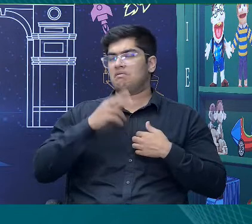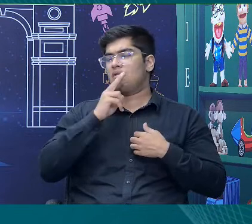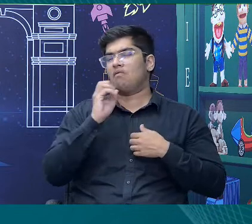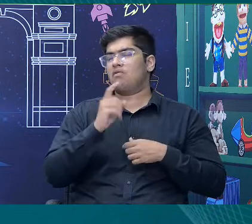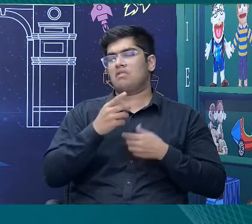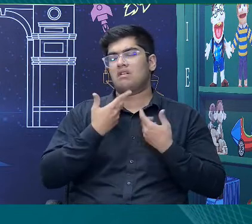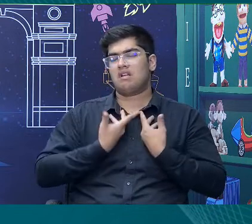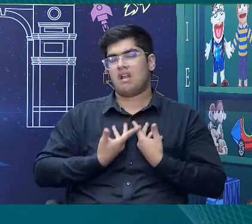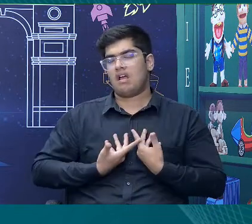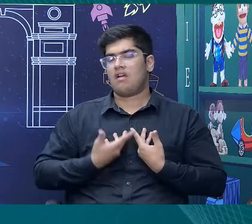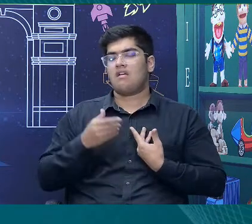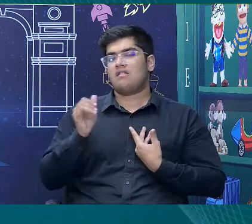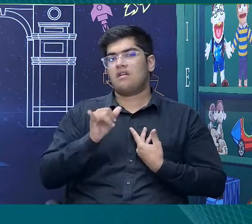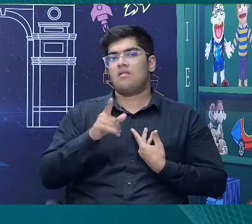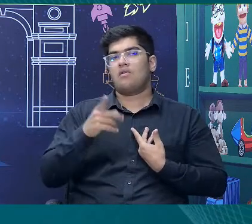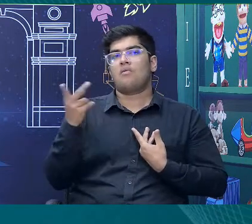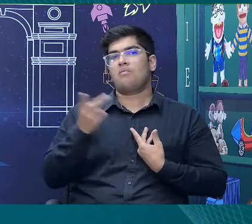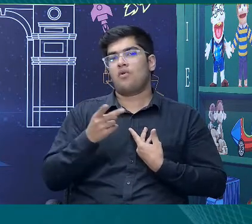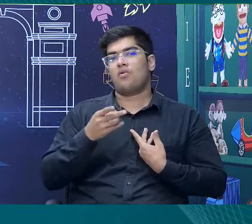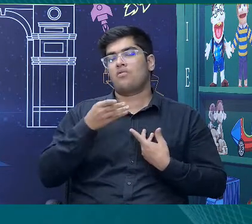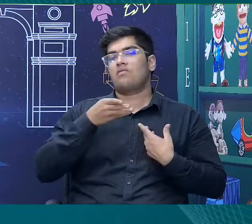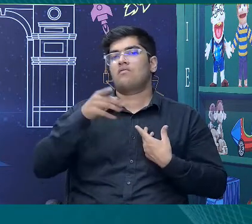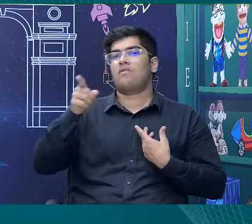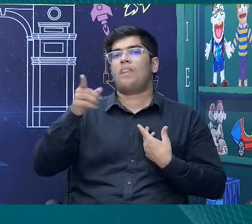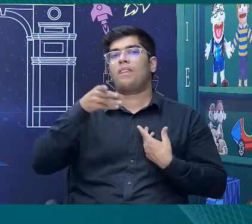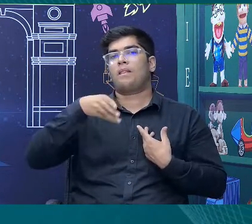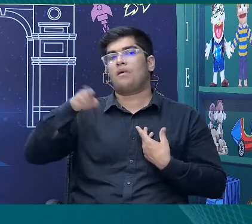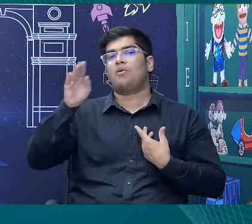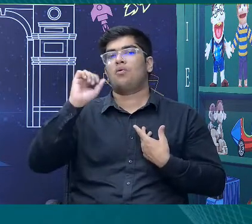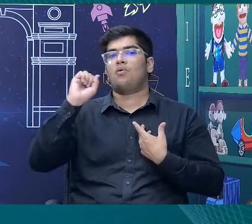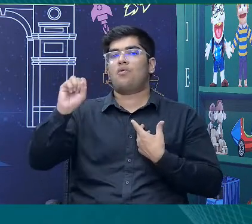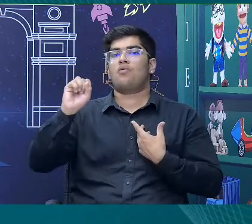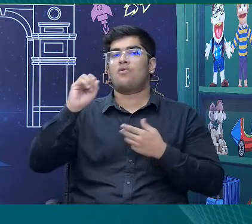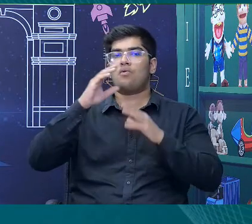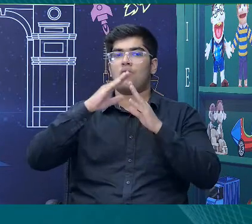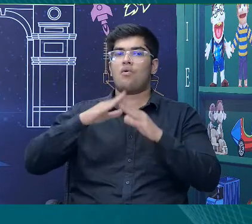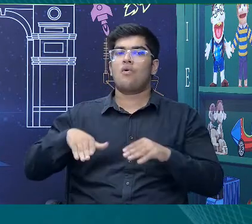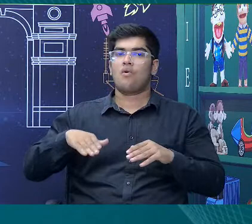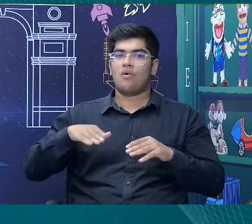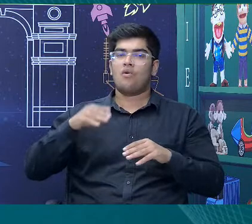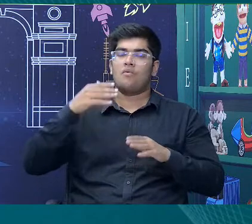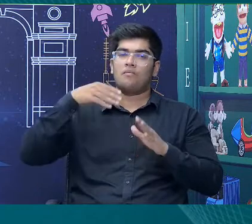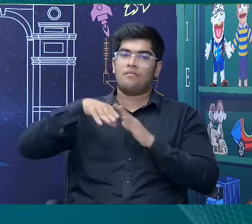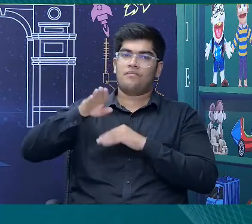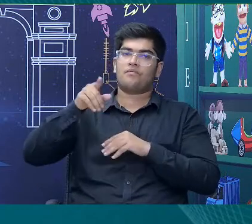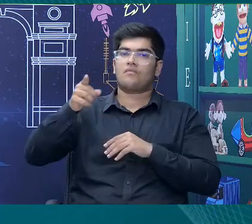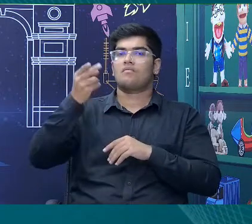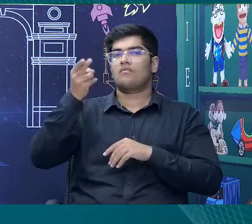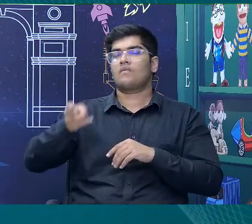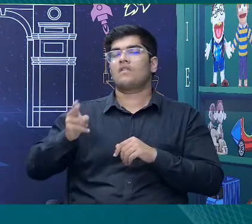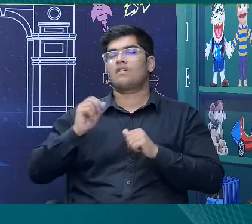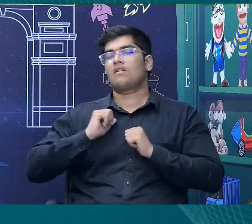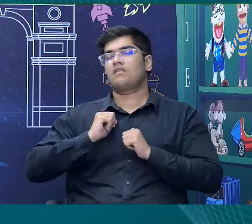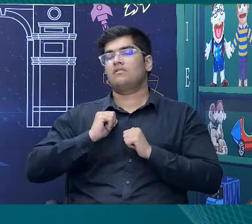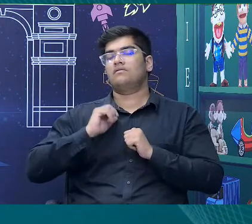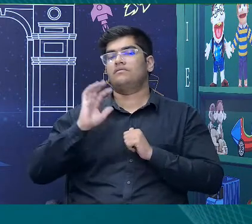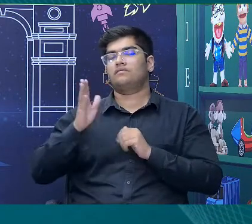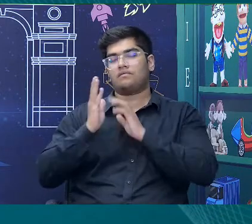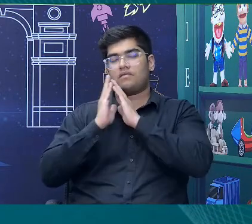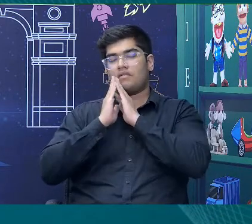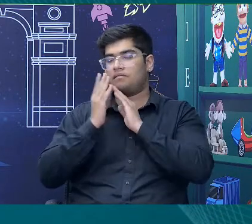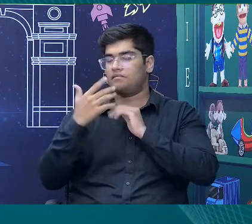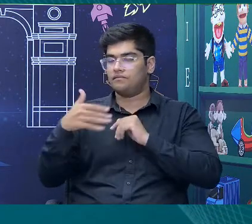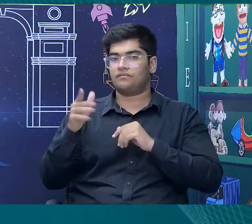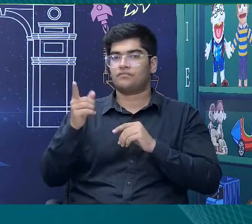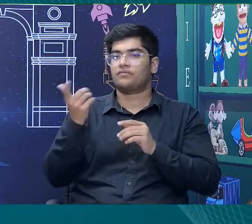tired. So all he does is he goes inside the iron mill and he goes to sleep in